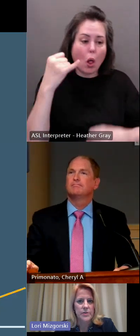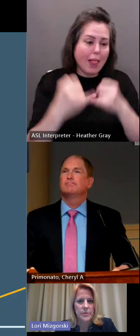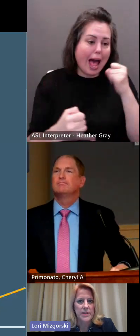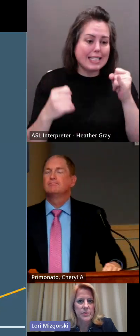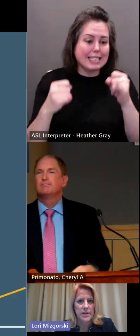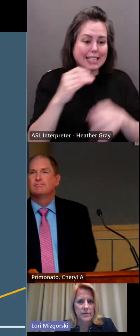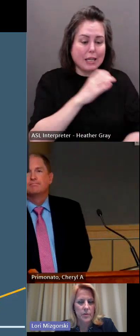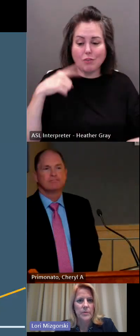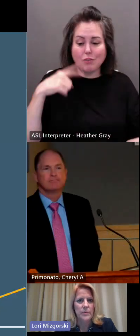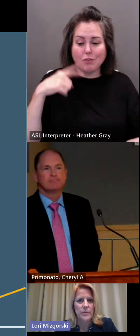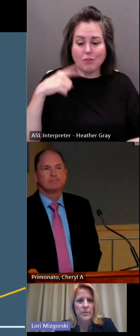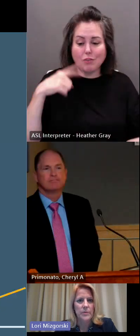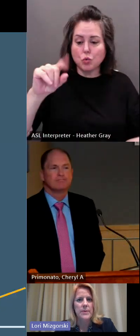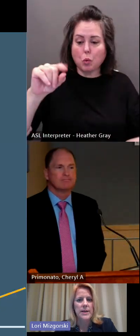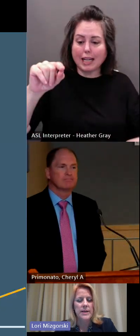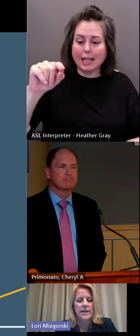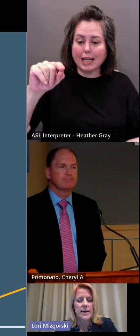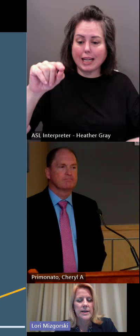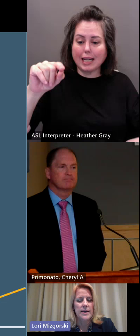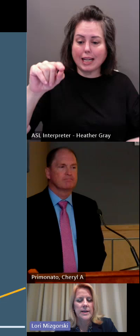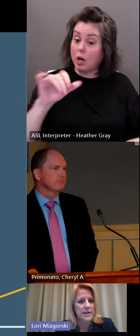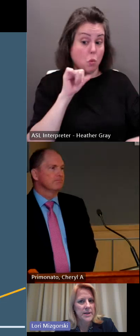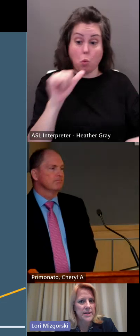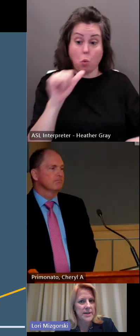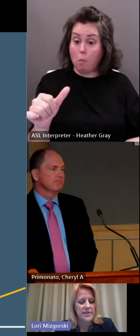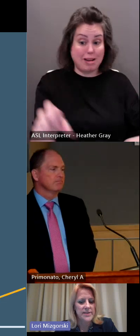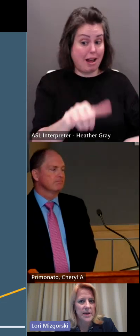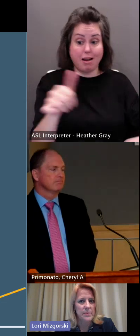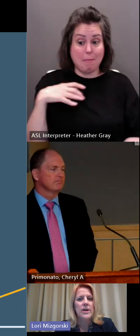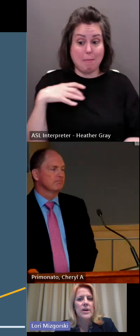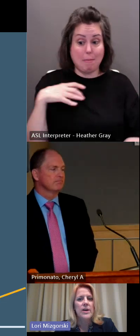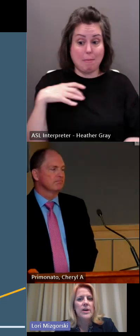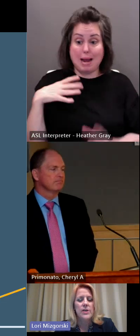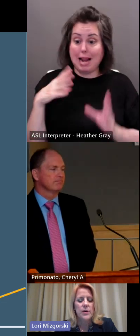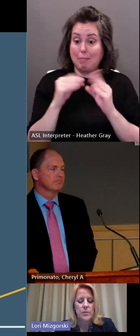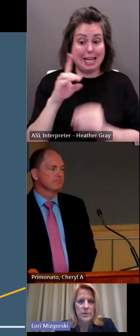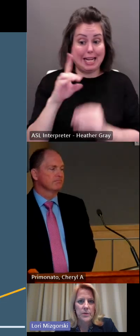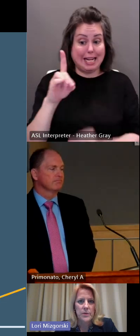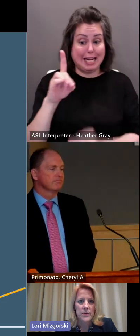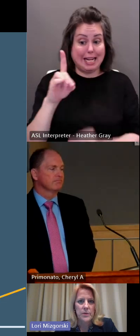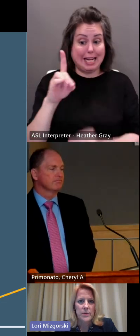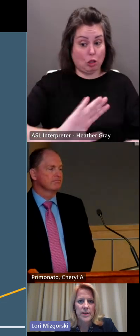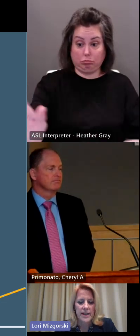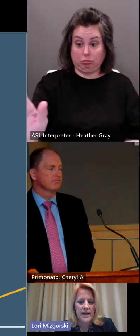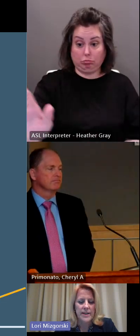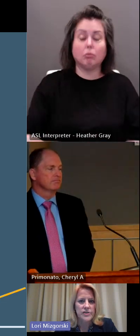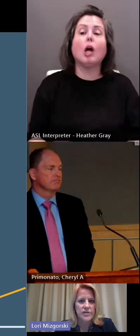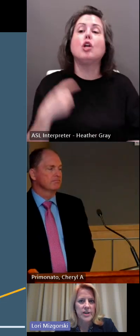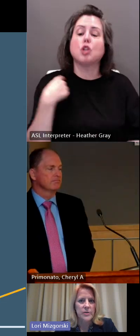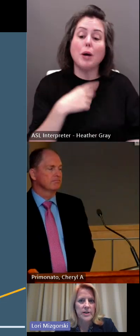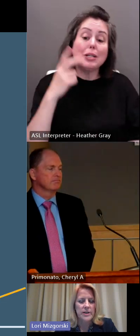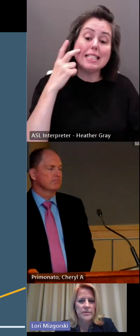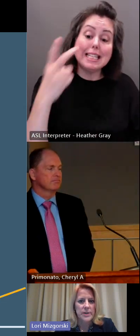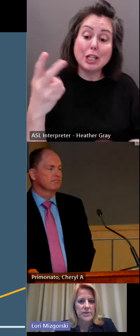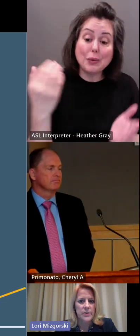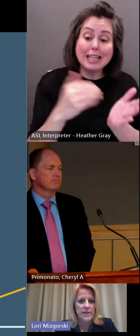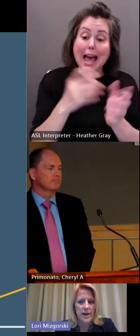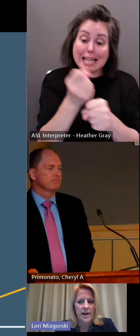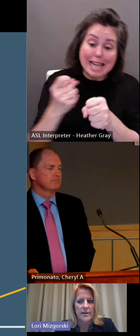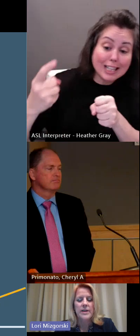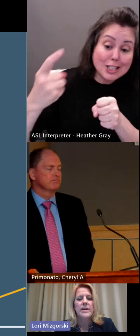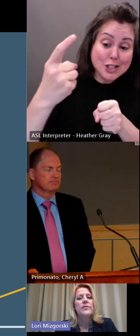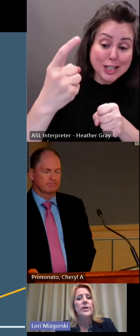for 2024. There will not be a committee meetings in December. So we will see you again in January of